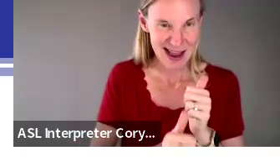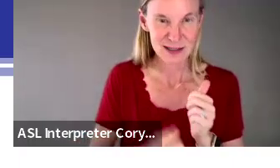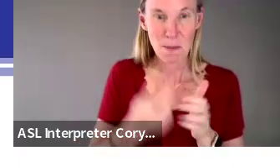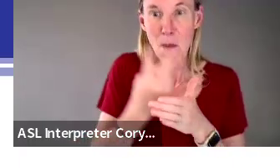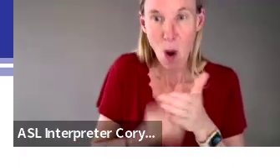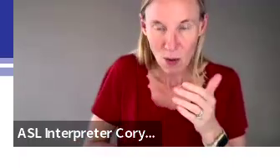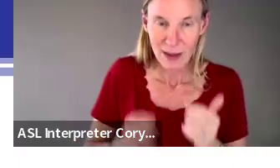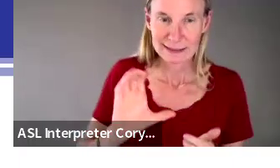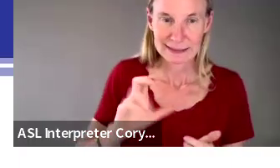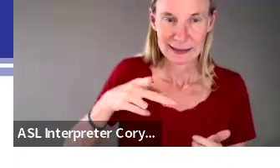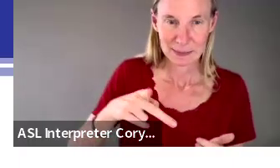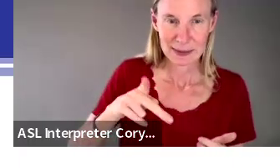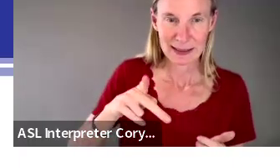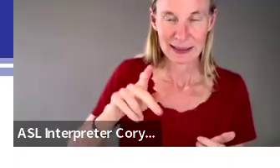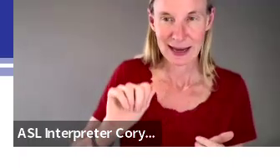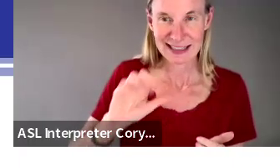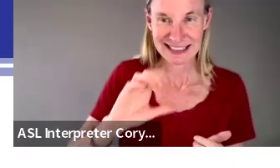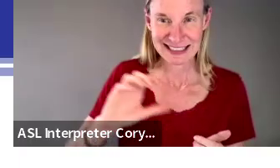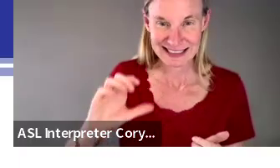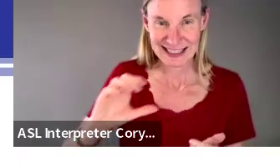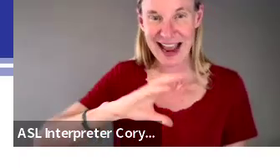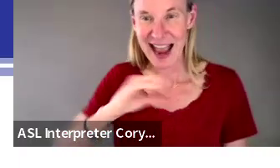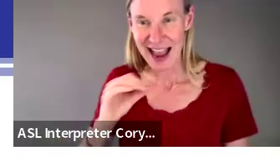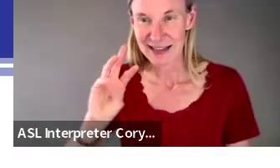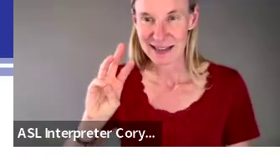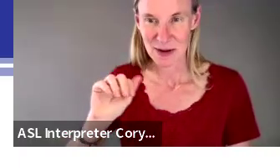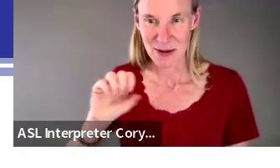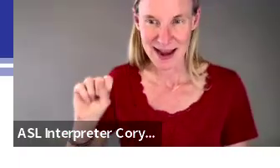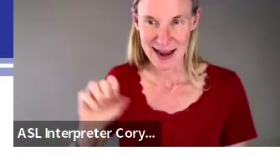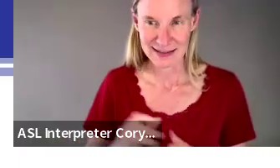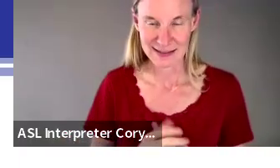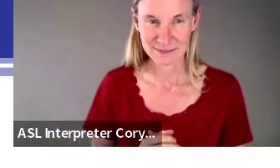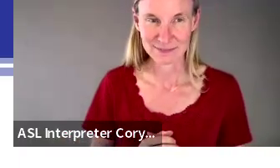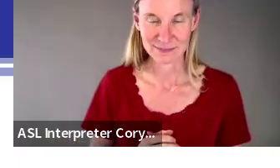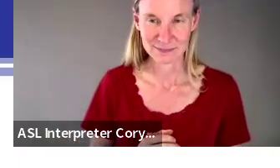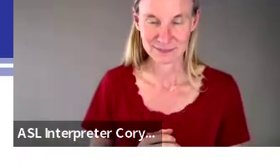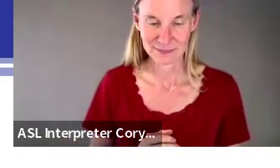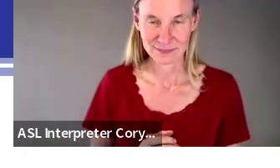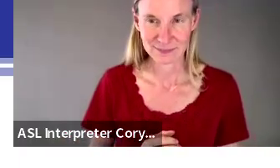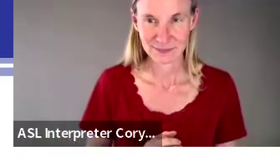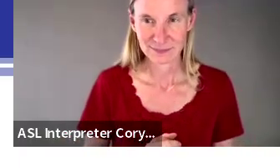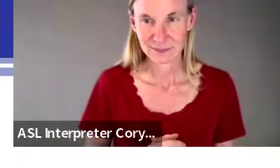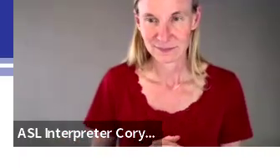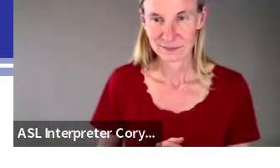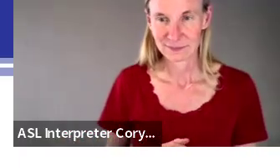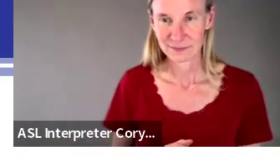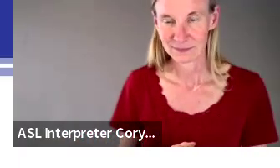passed both the CPACC and the WAS certifications.